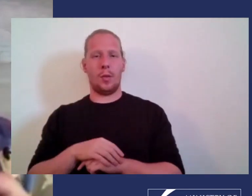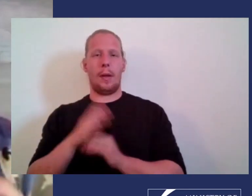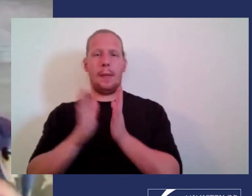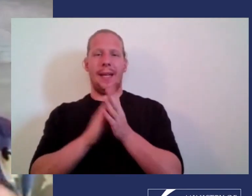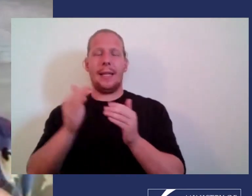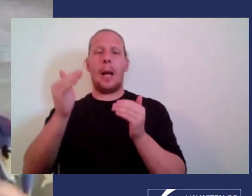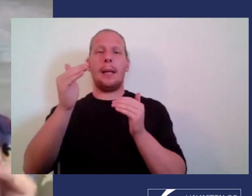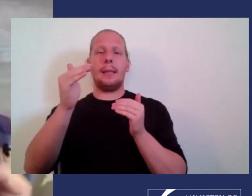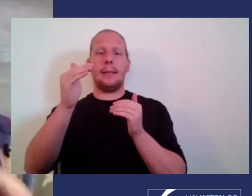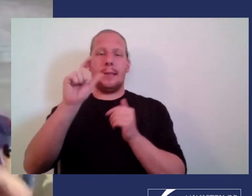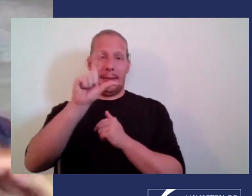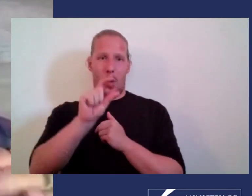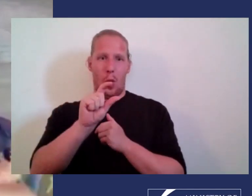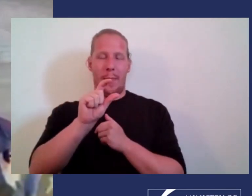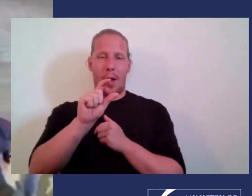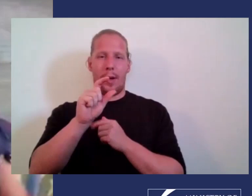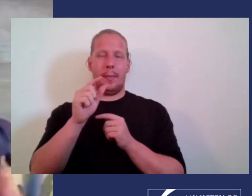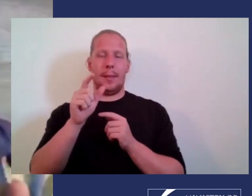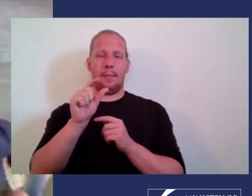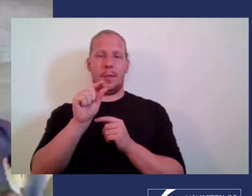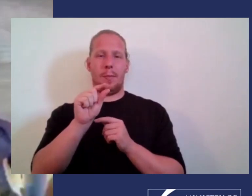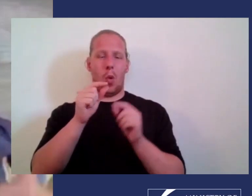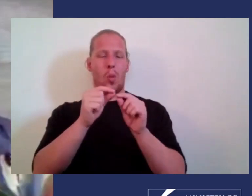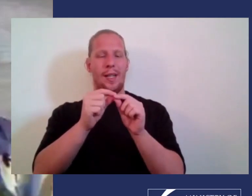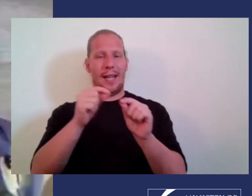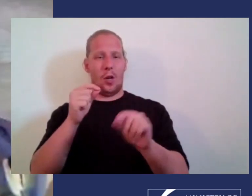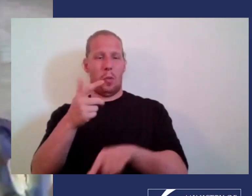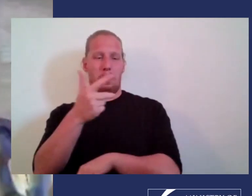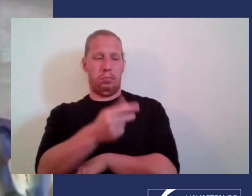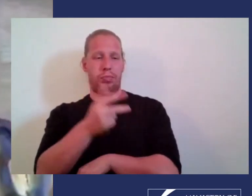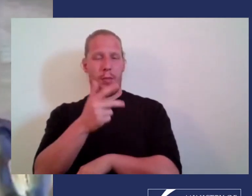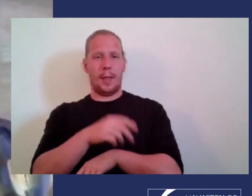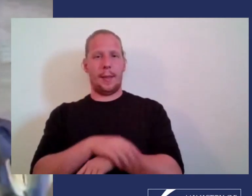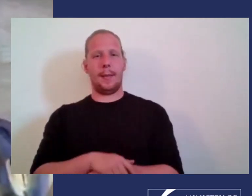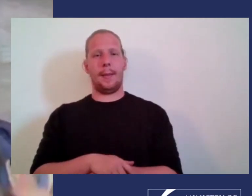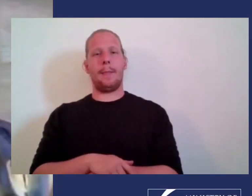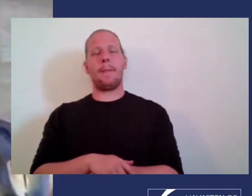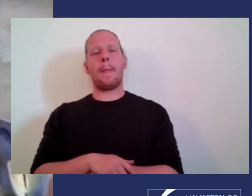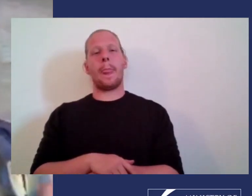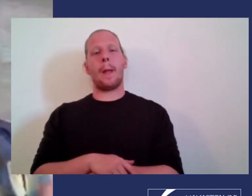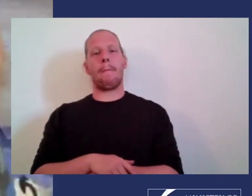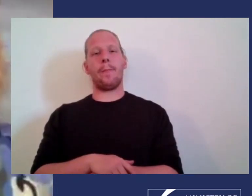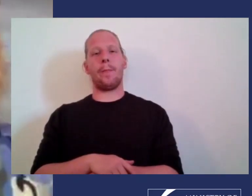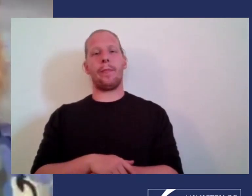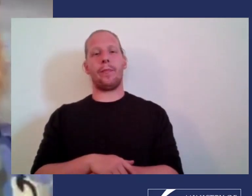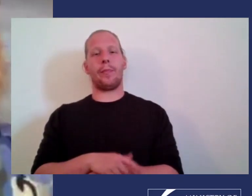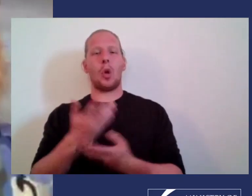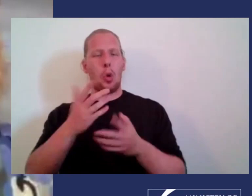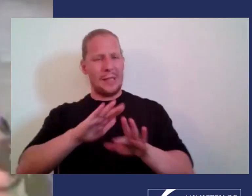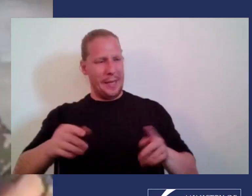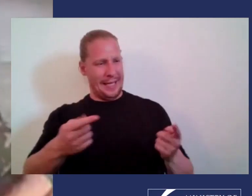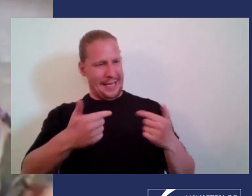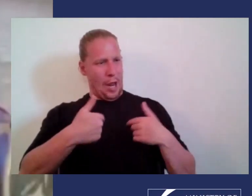very tiny needle. So as I say, many tamariki are saying to me that they couldn't even